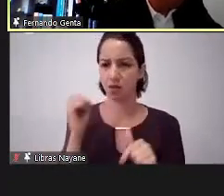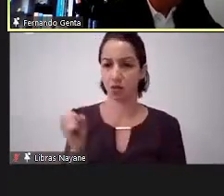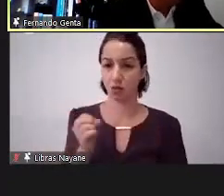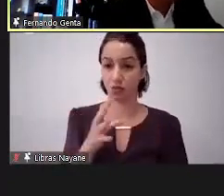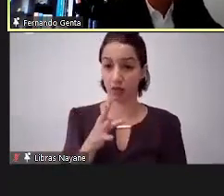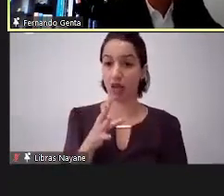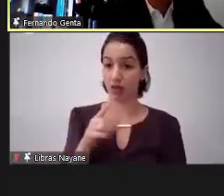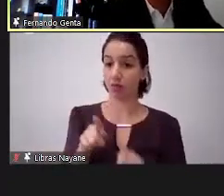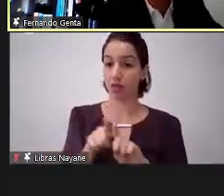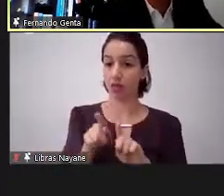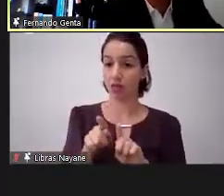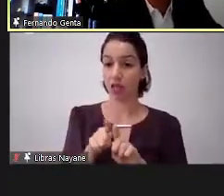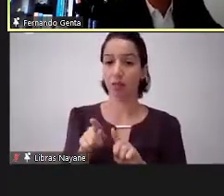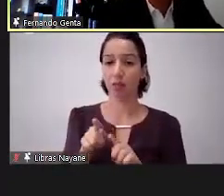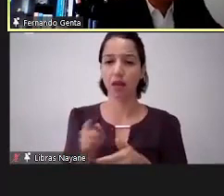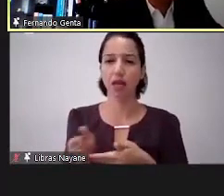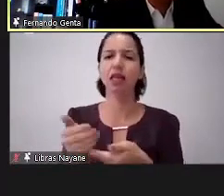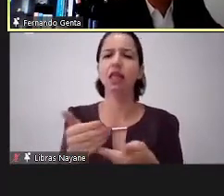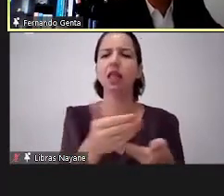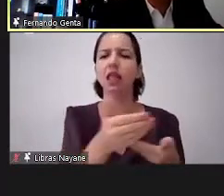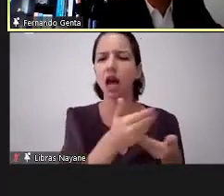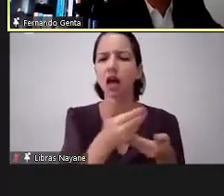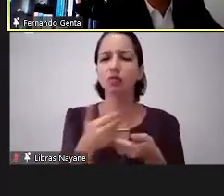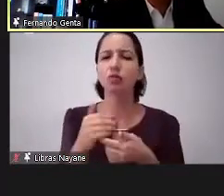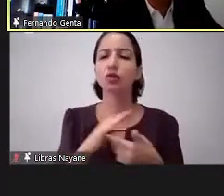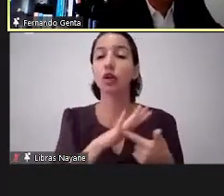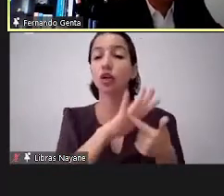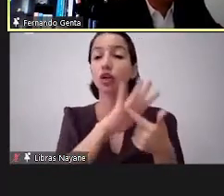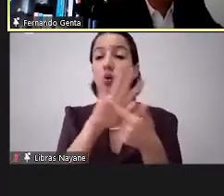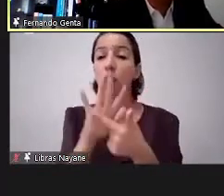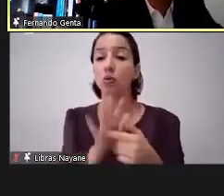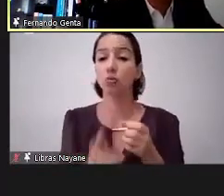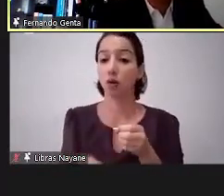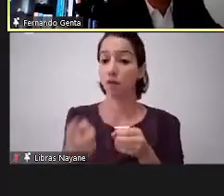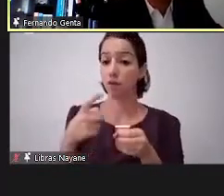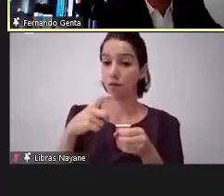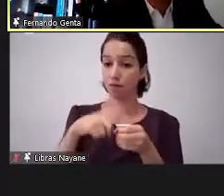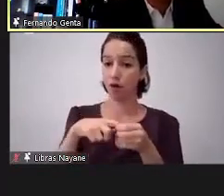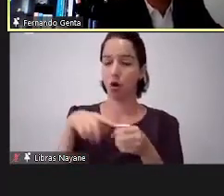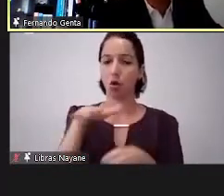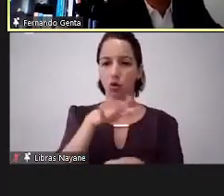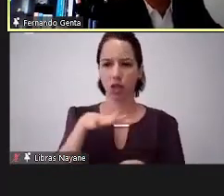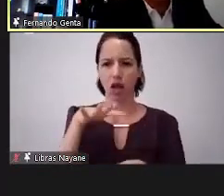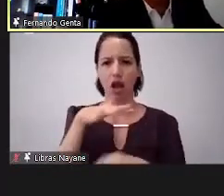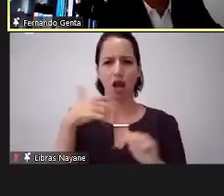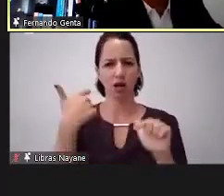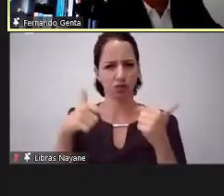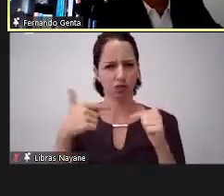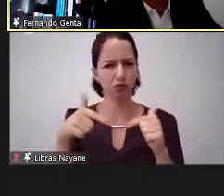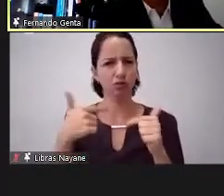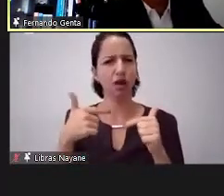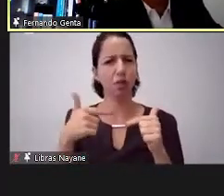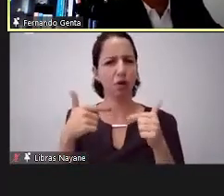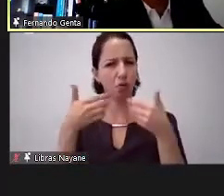a fast recuperation. Data showing a fast